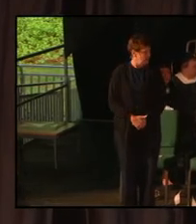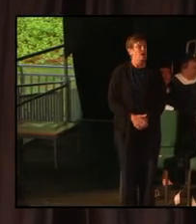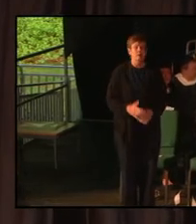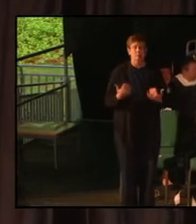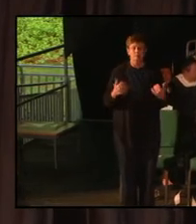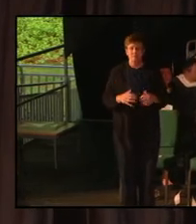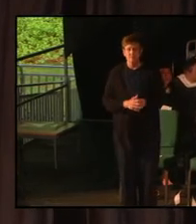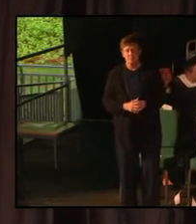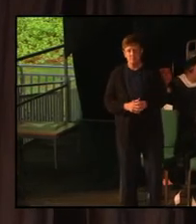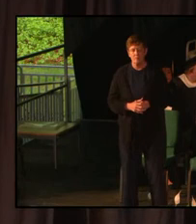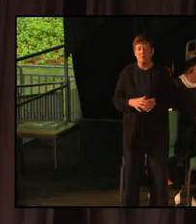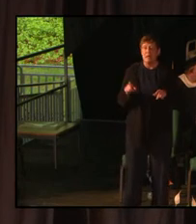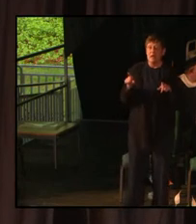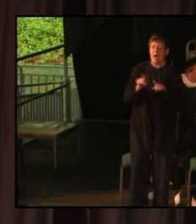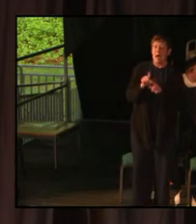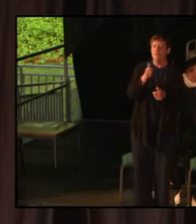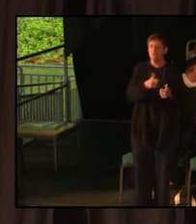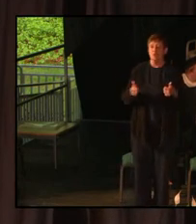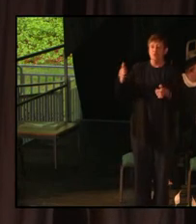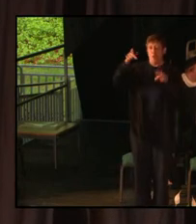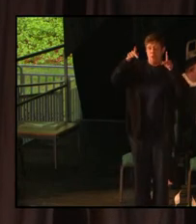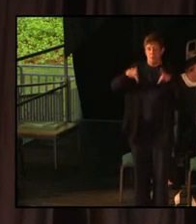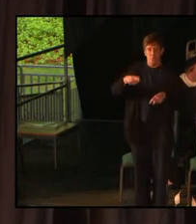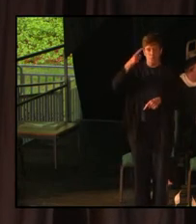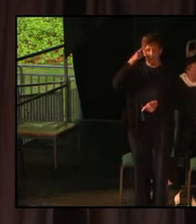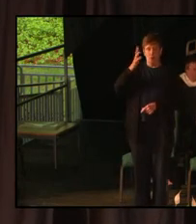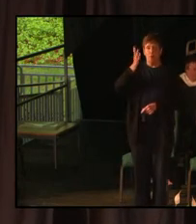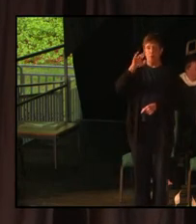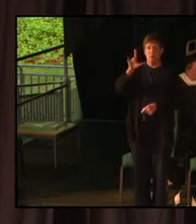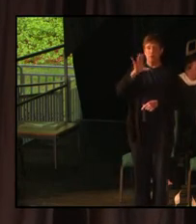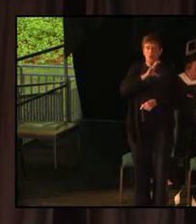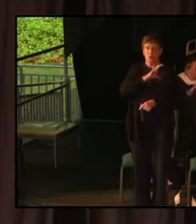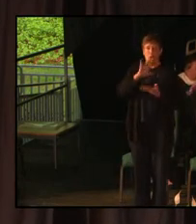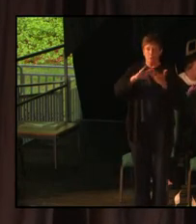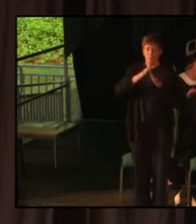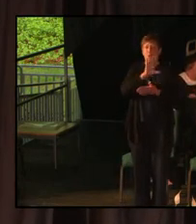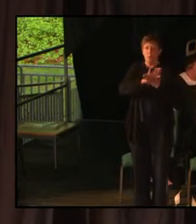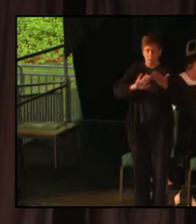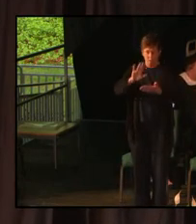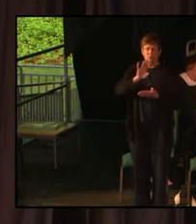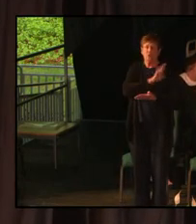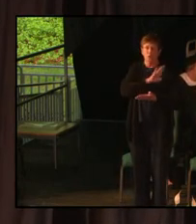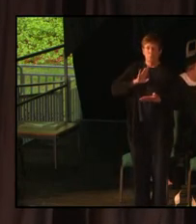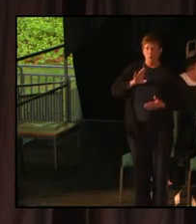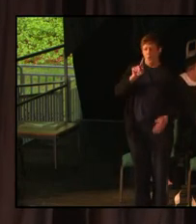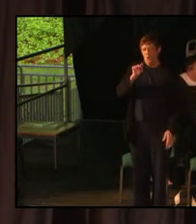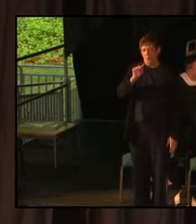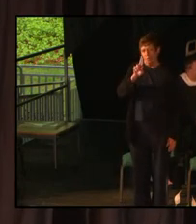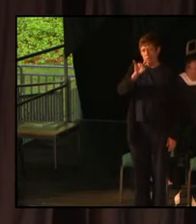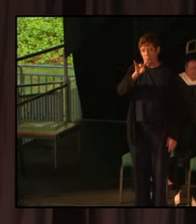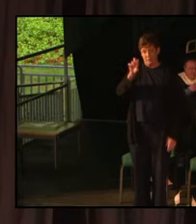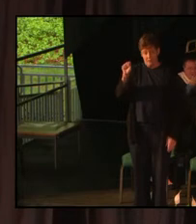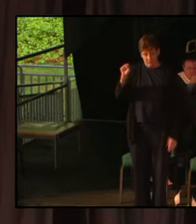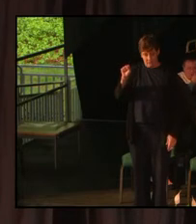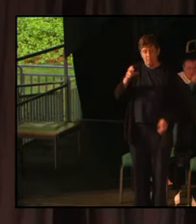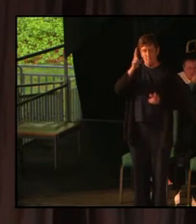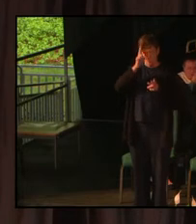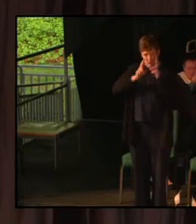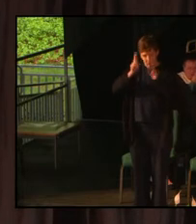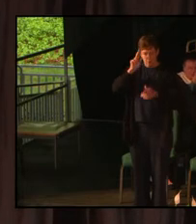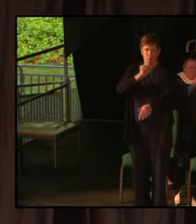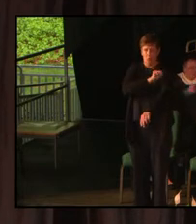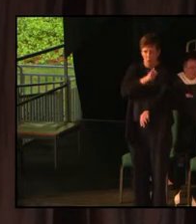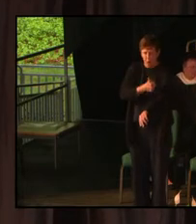As the chair of the Bristol Community College Board of Trustees, I am honored to authorize Bristol